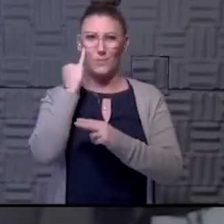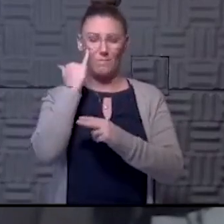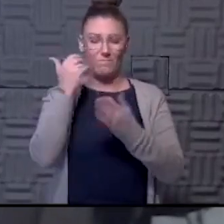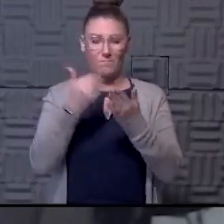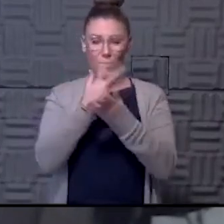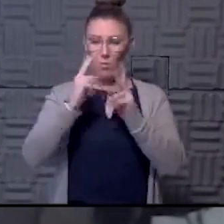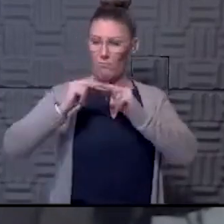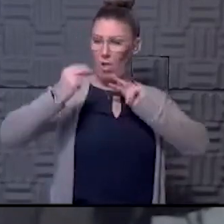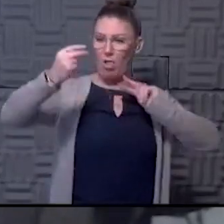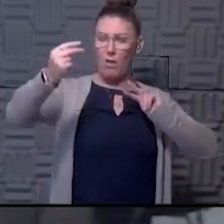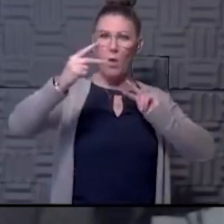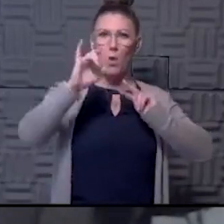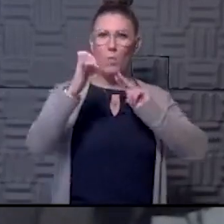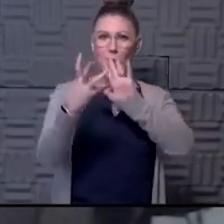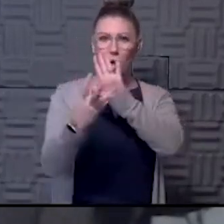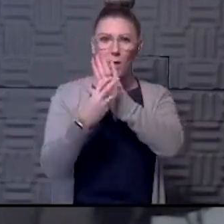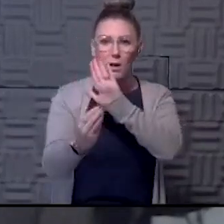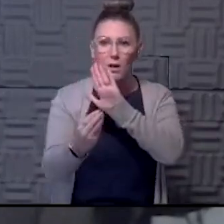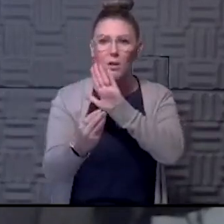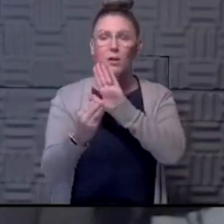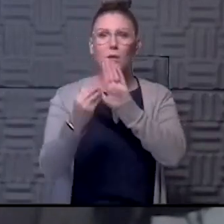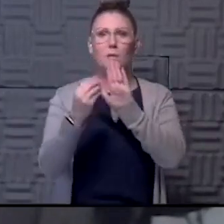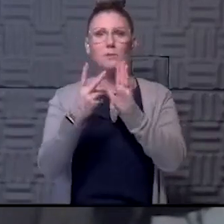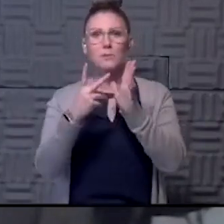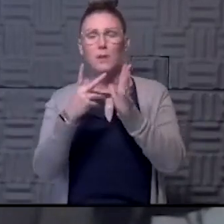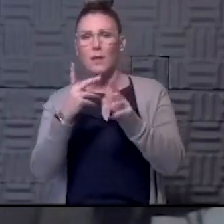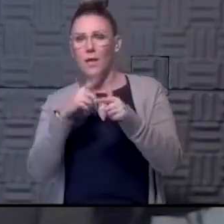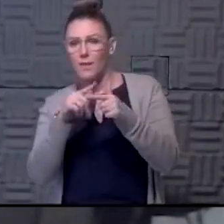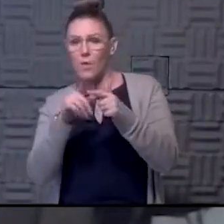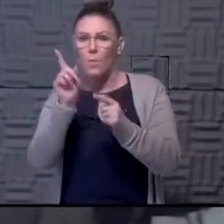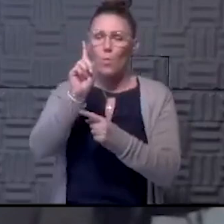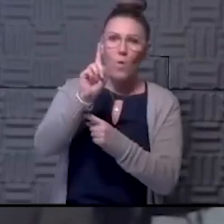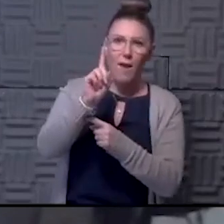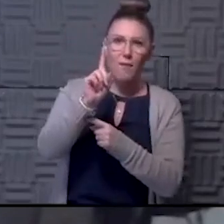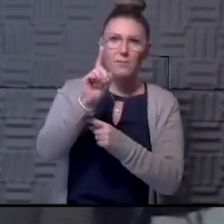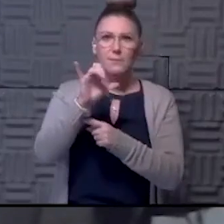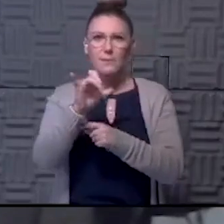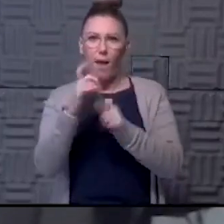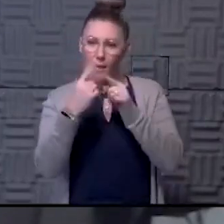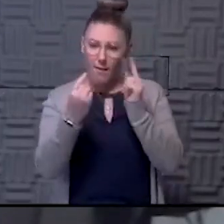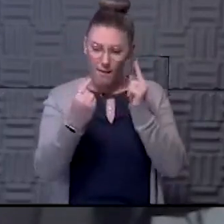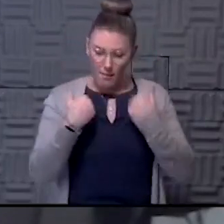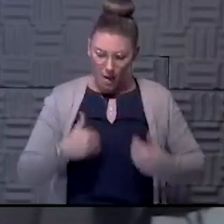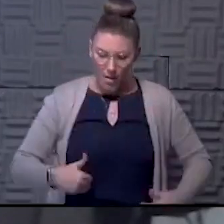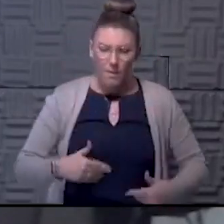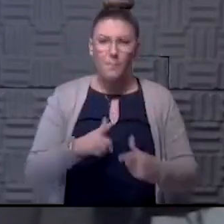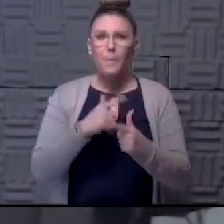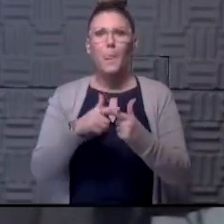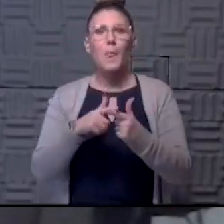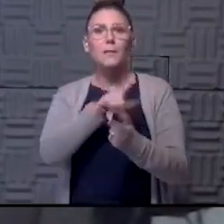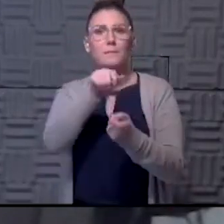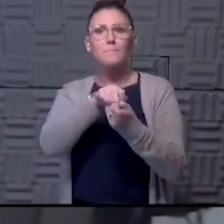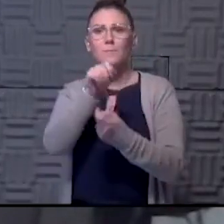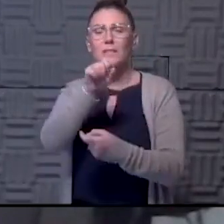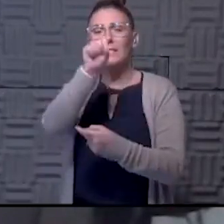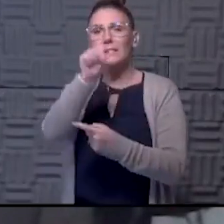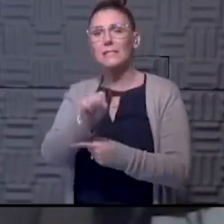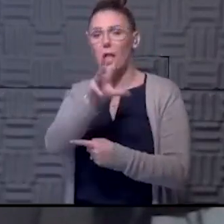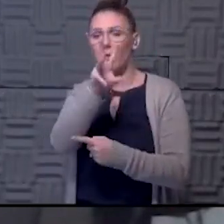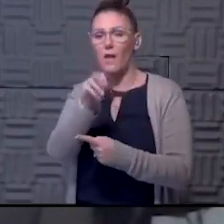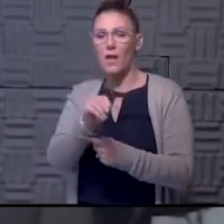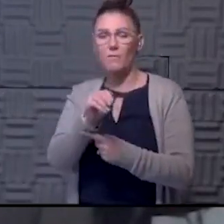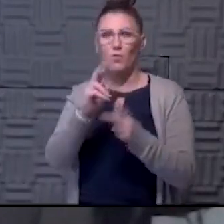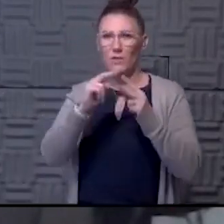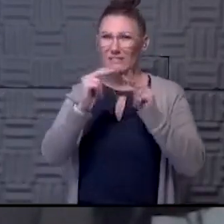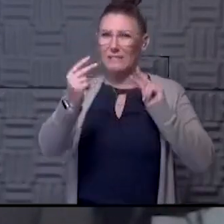where the mutations are relative to where the antibody is. And so in particular with the South African variant, I wonder a bit about